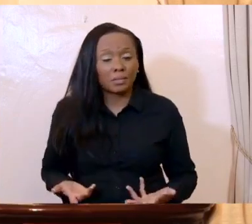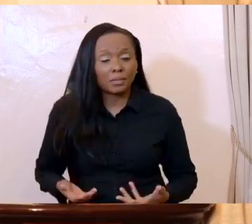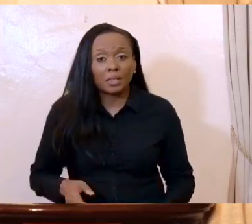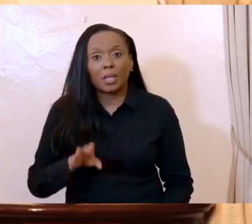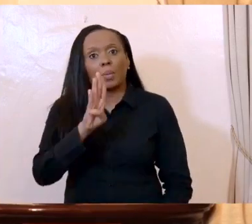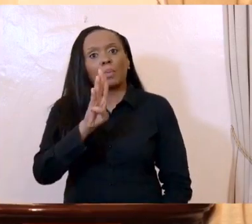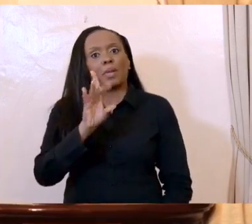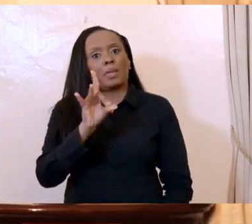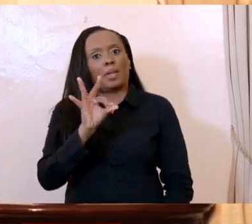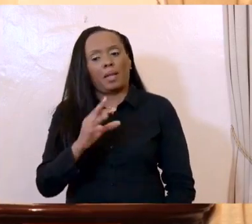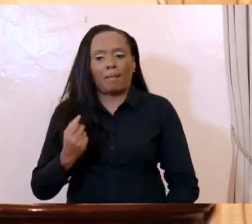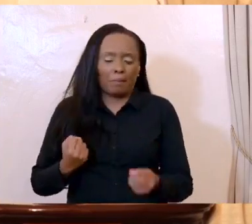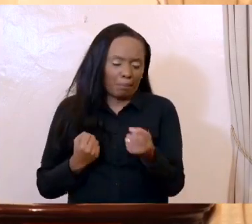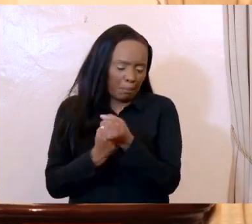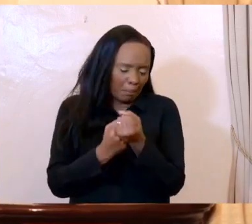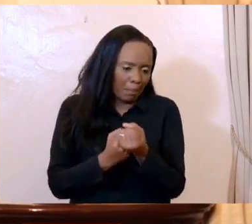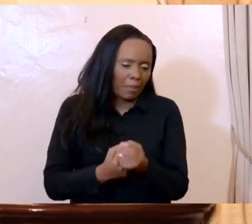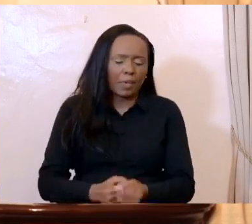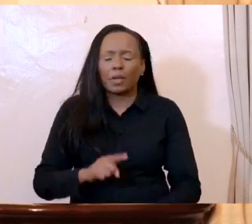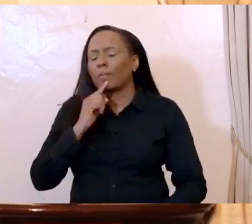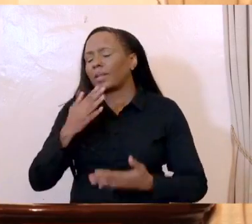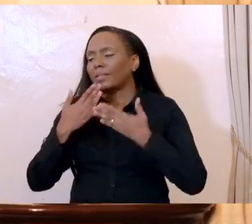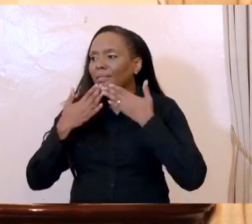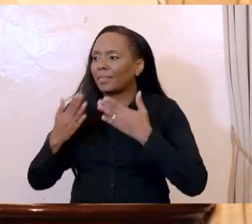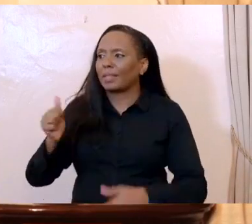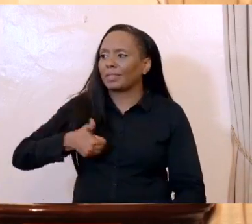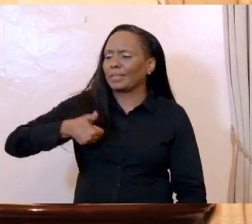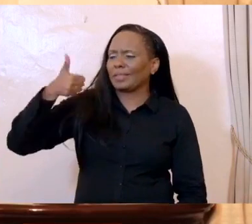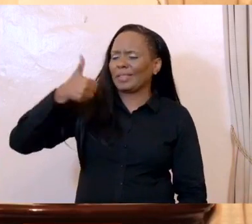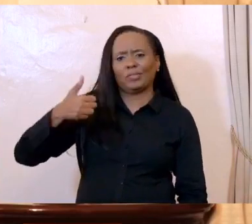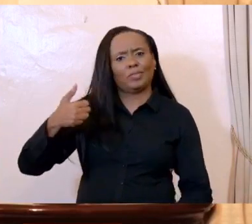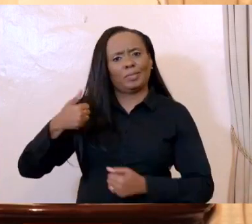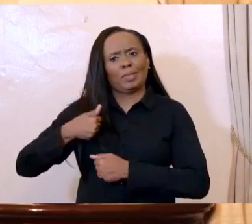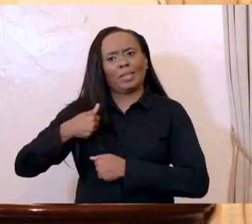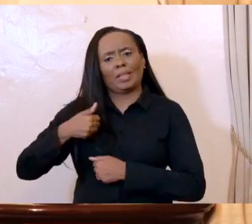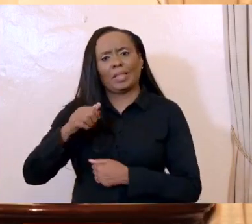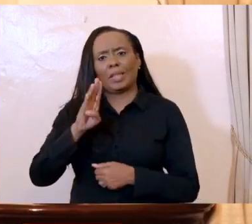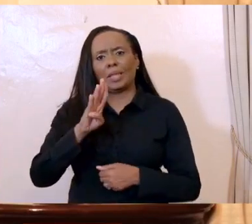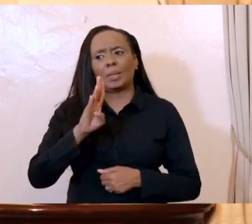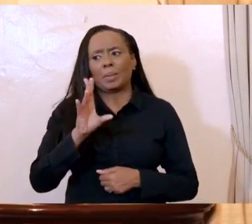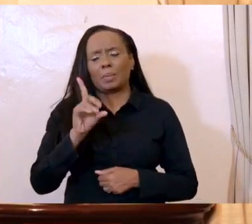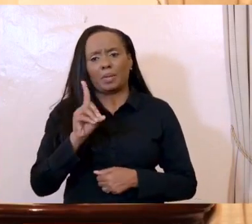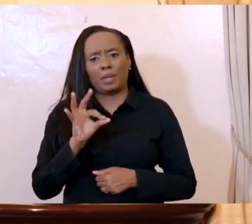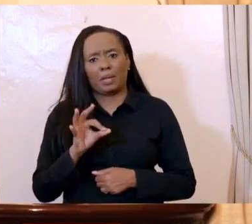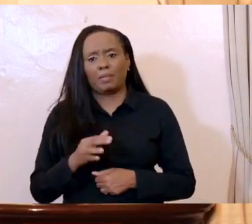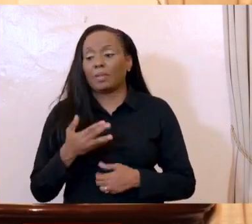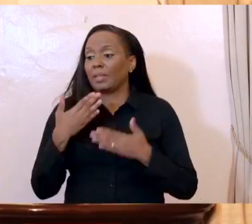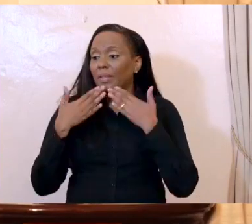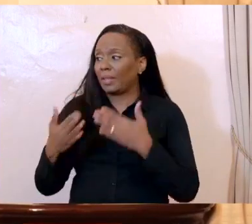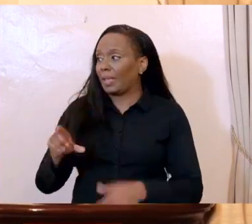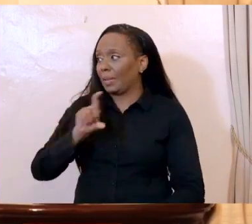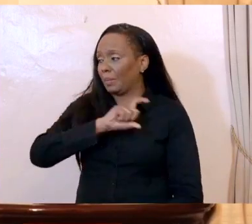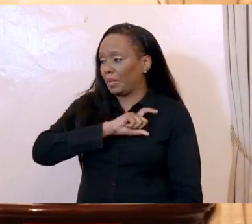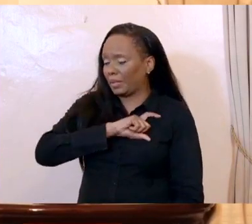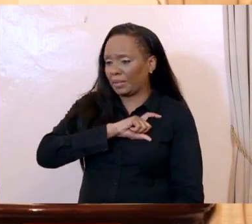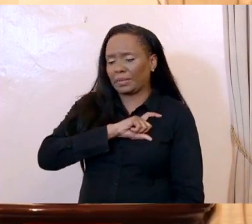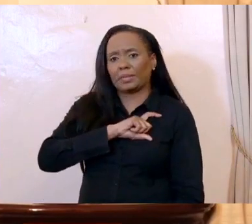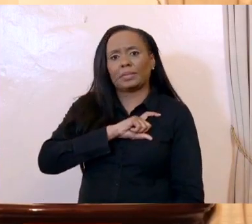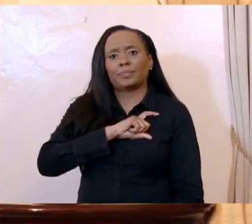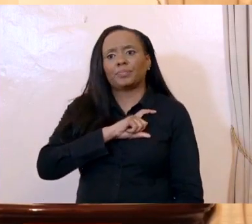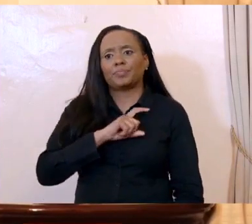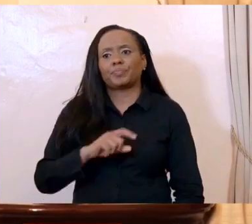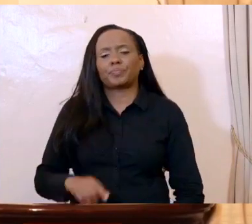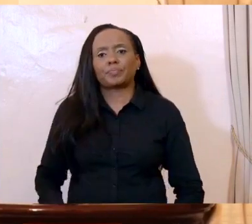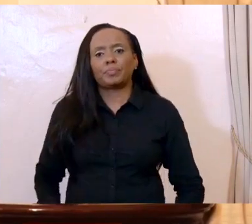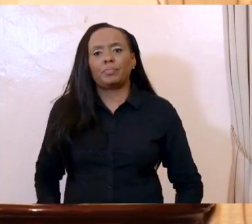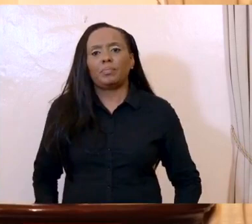plate. And as I said, I thank the Chief of Staff and his soldiers for stepping up to the plate, and the police as well. And they have